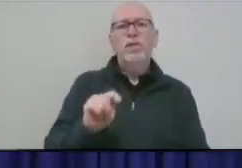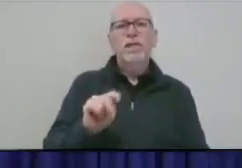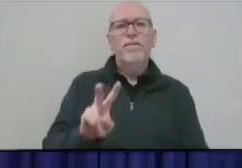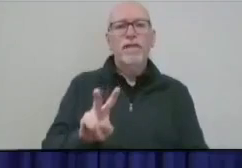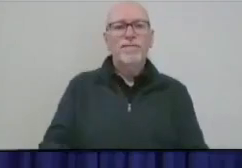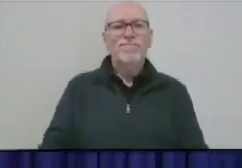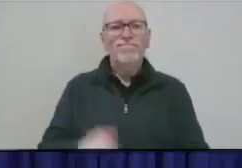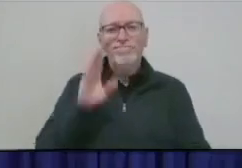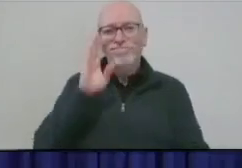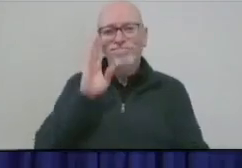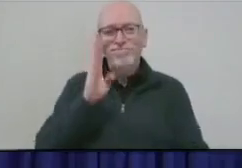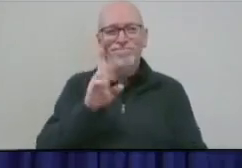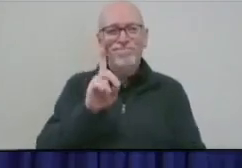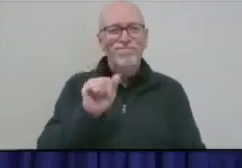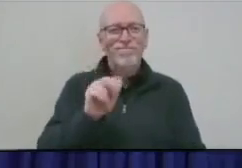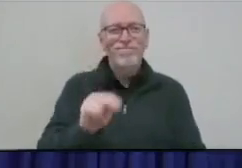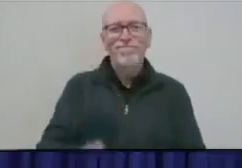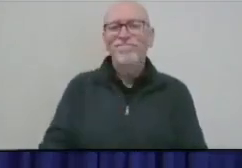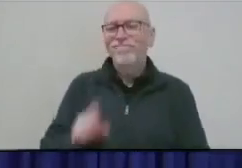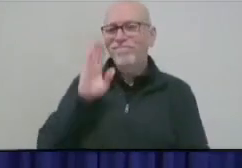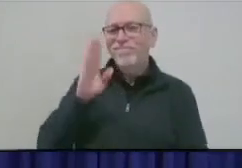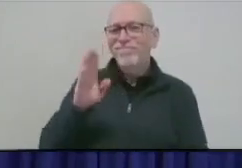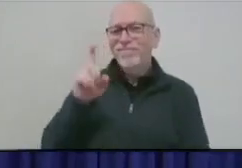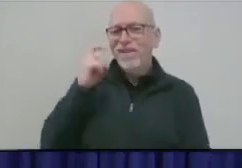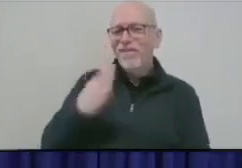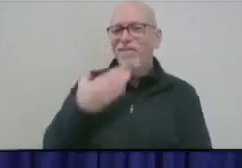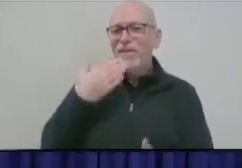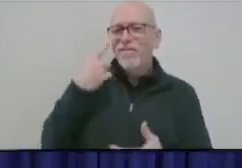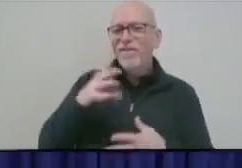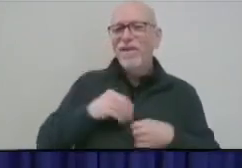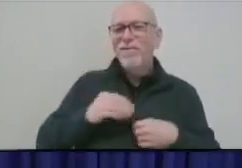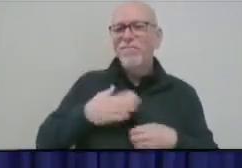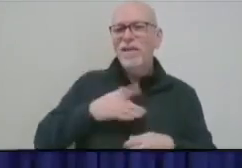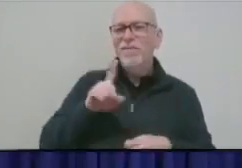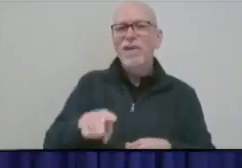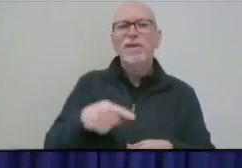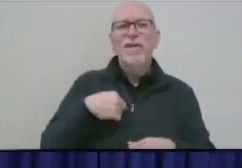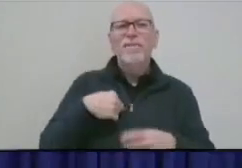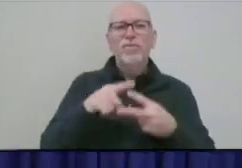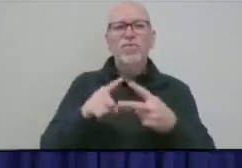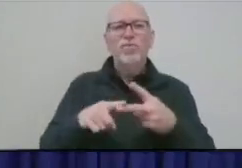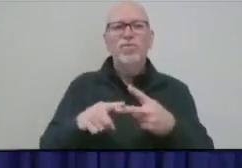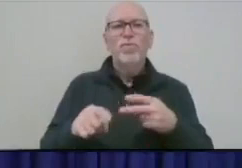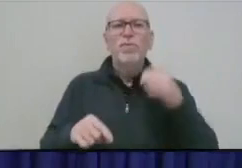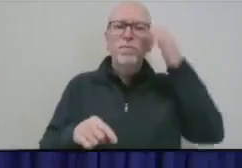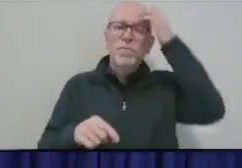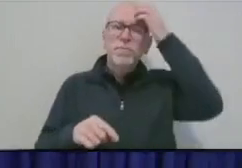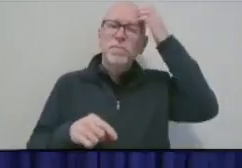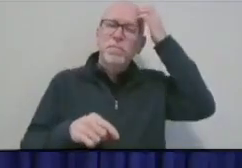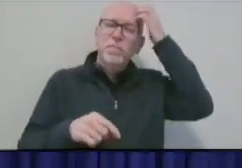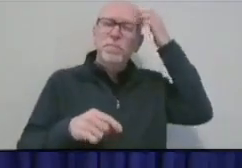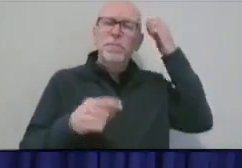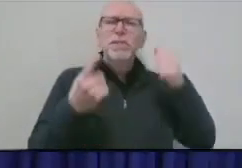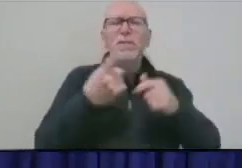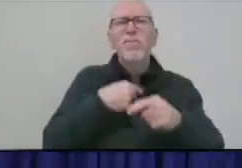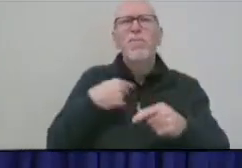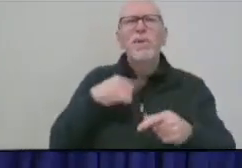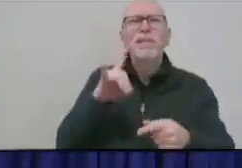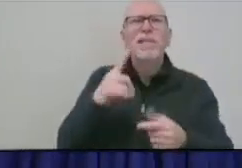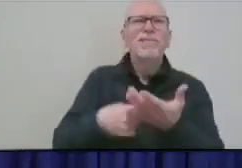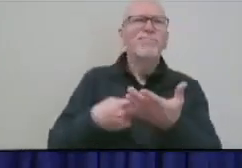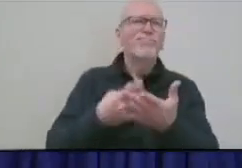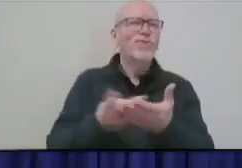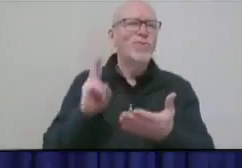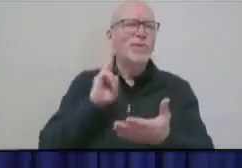Afternoon, Dan. Good afternoon, Governor. Thanks for taking my questions. I've got two. One, I know this is something we kind of addressed 2 weeks